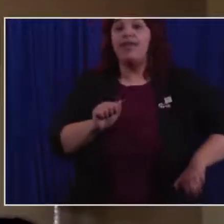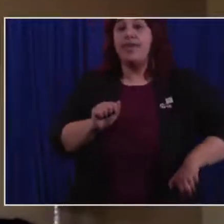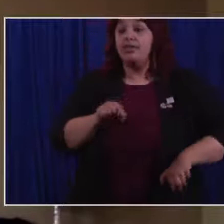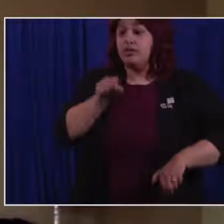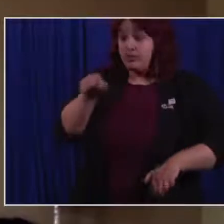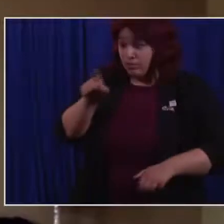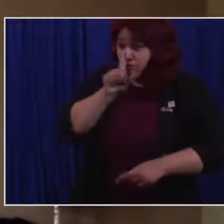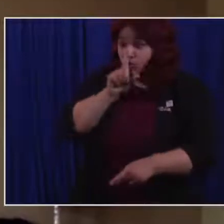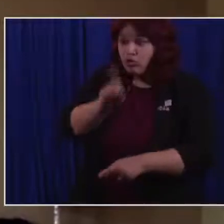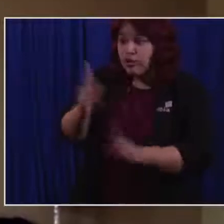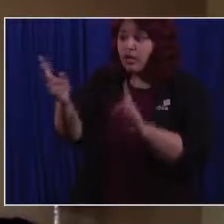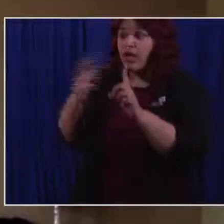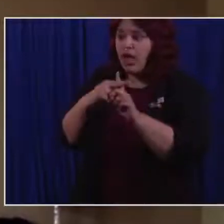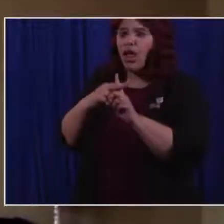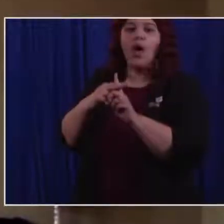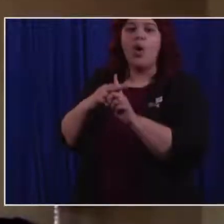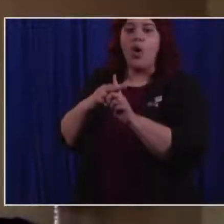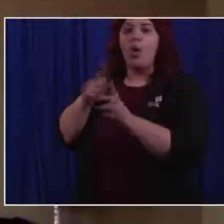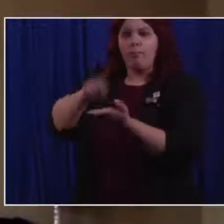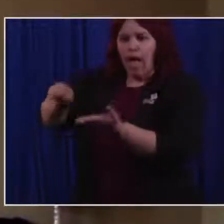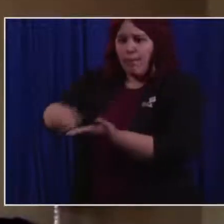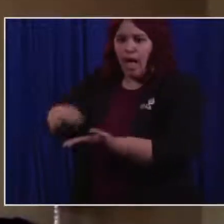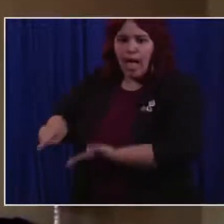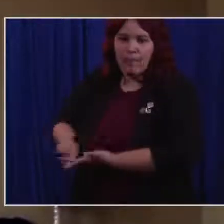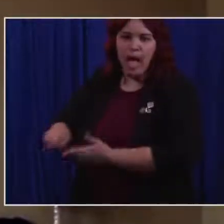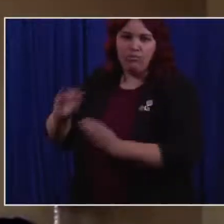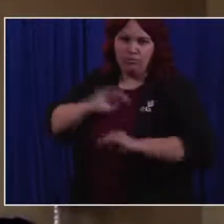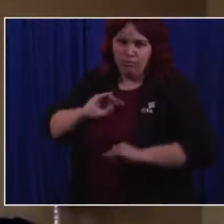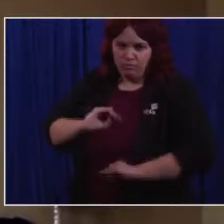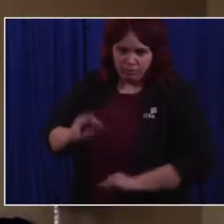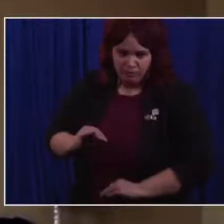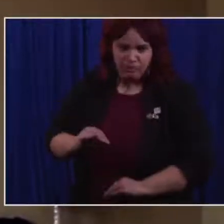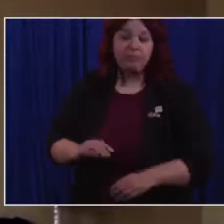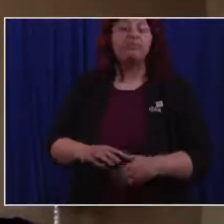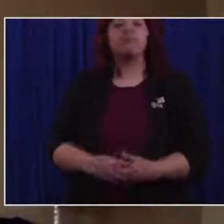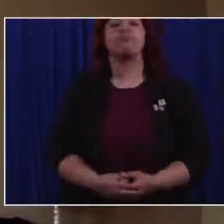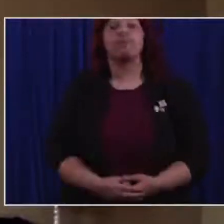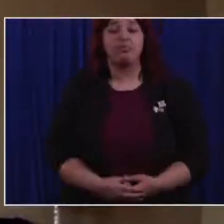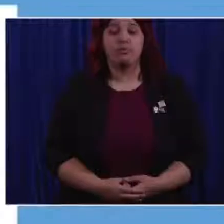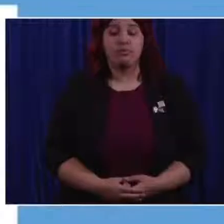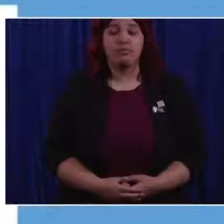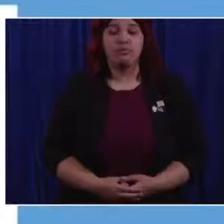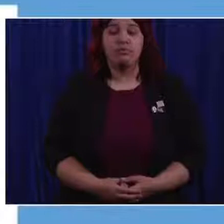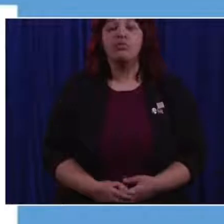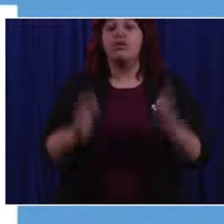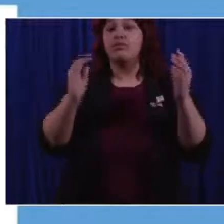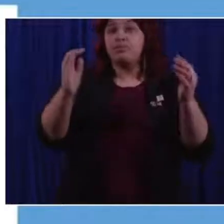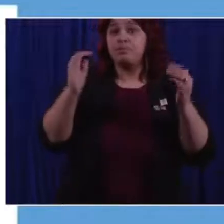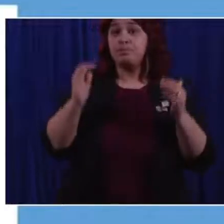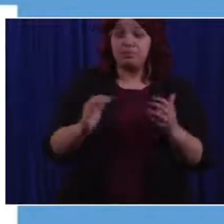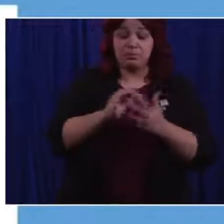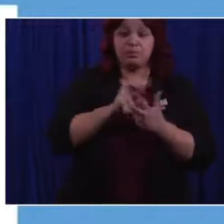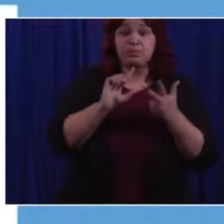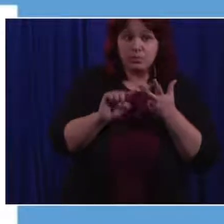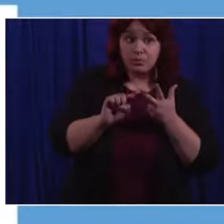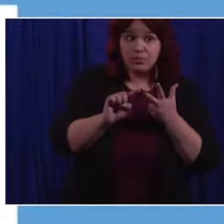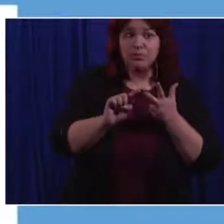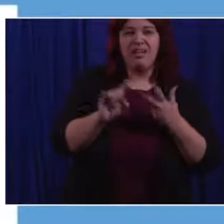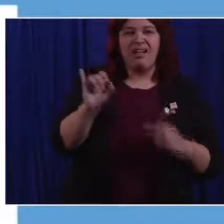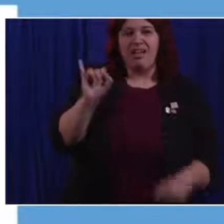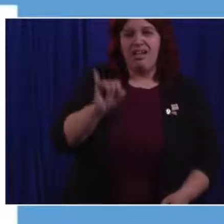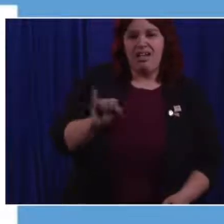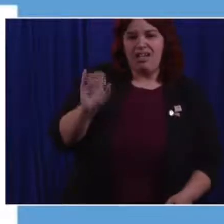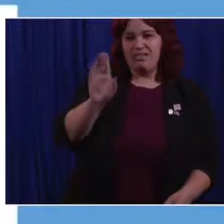The third area that Governor DeWine also mentioned is our partnership with IBM. IBM has a whole suite of products